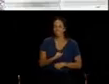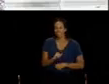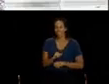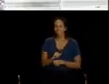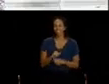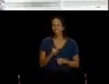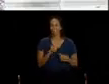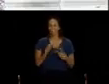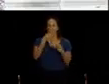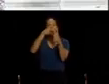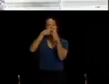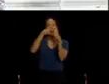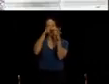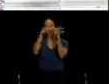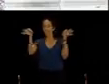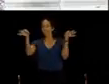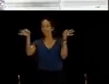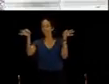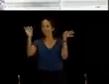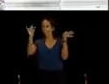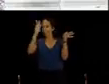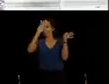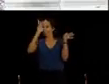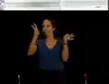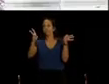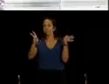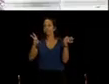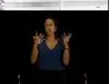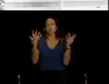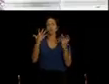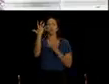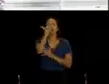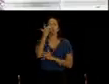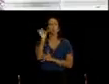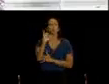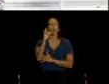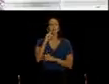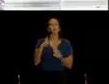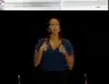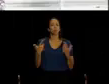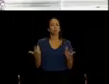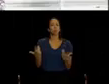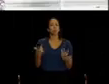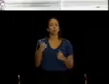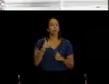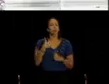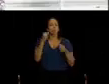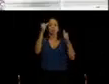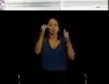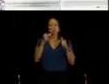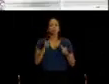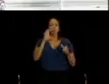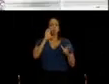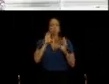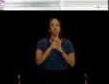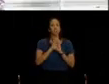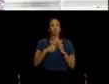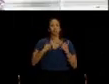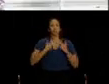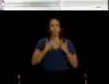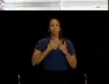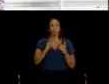And what that looked like for me was posting 4 pictures that I really liked of myself and